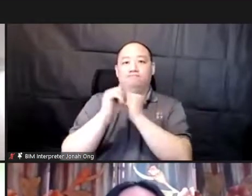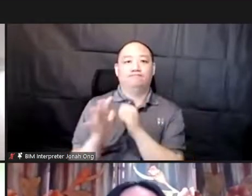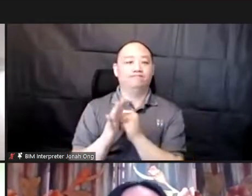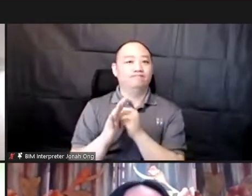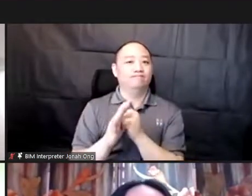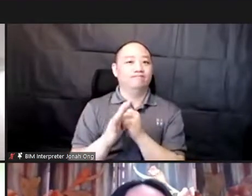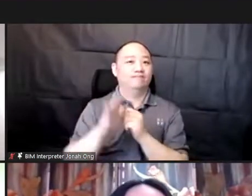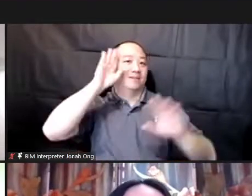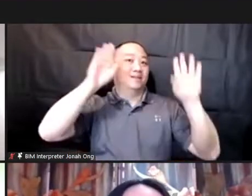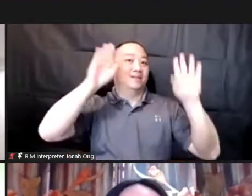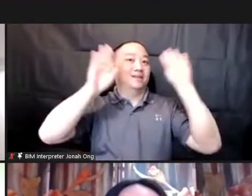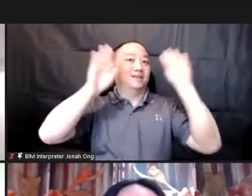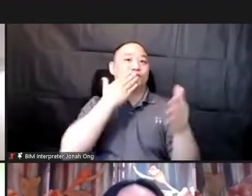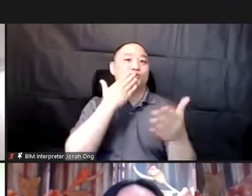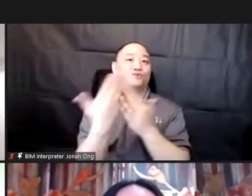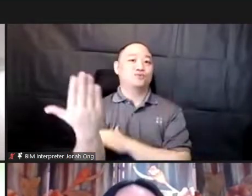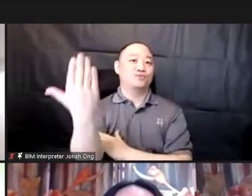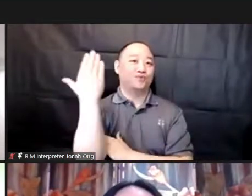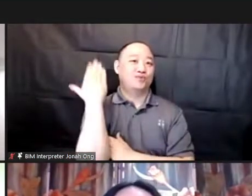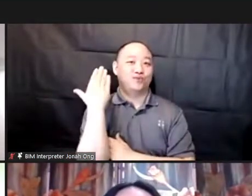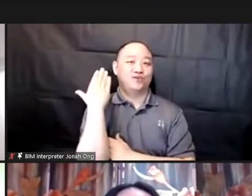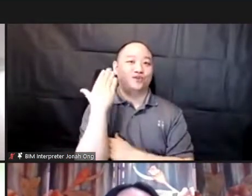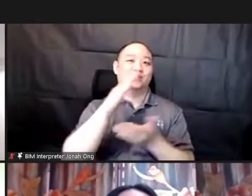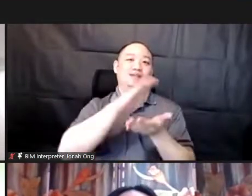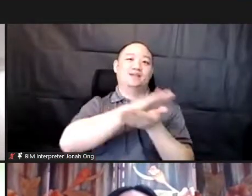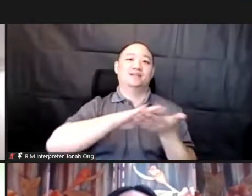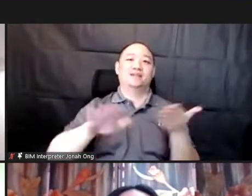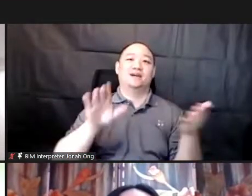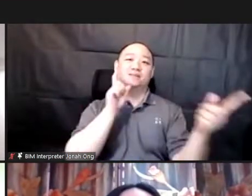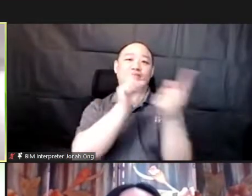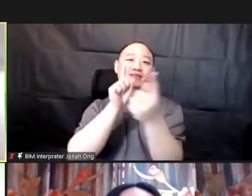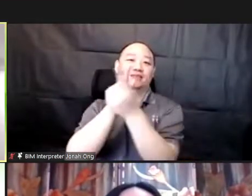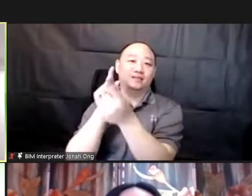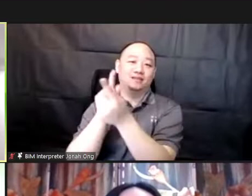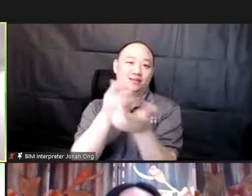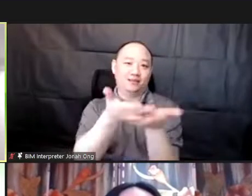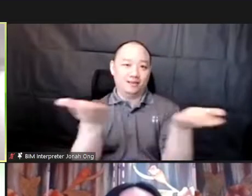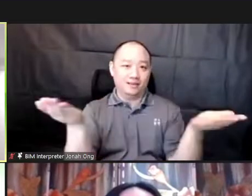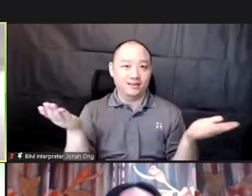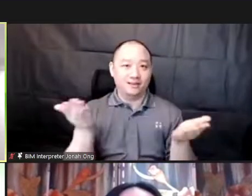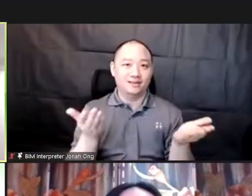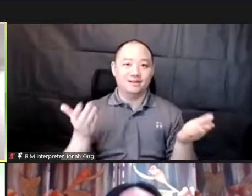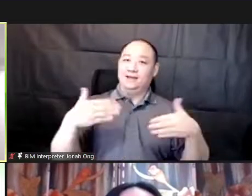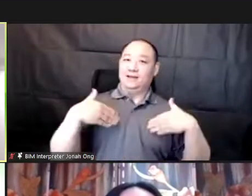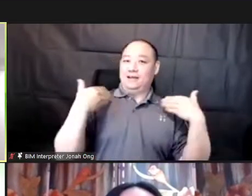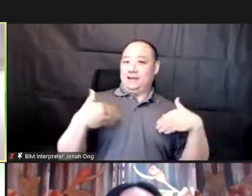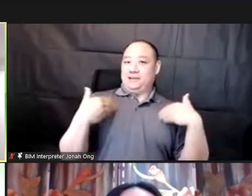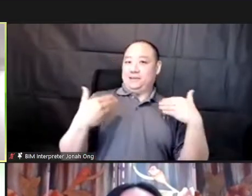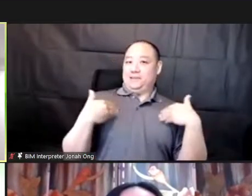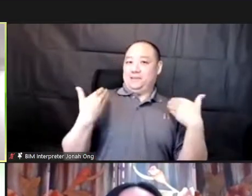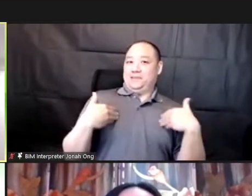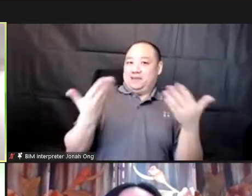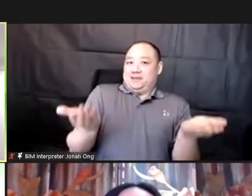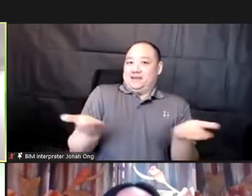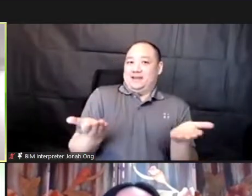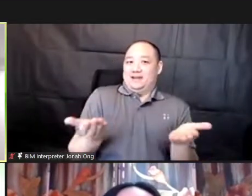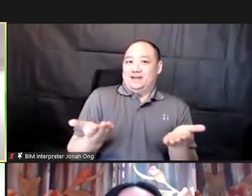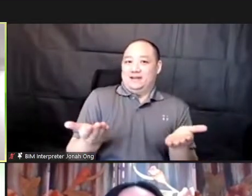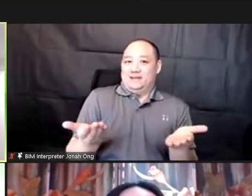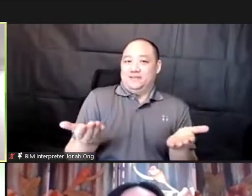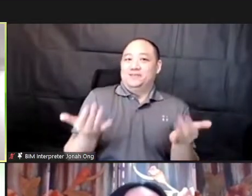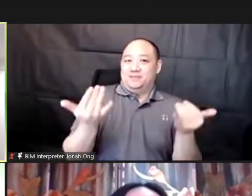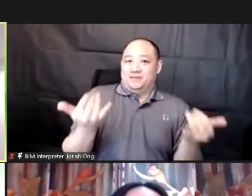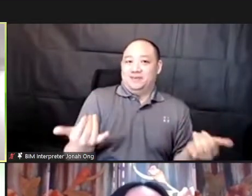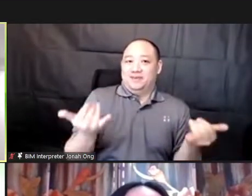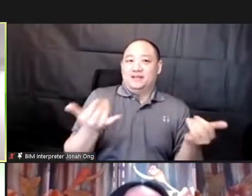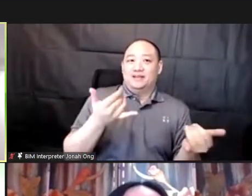Good morning. Thanks for having me and nice to meet you all here. Glad to have you on board as well. So that's all of our speakers for today, and I'm